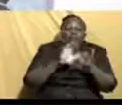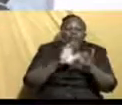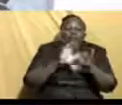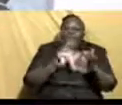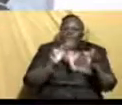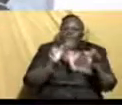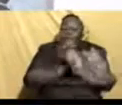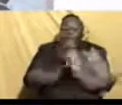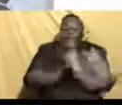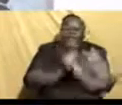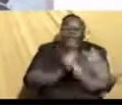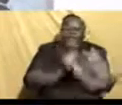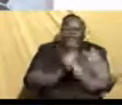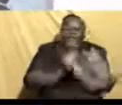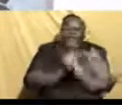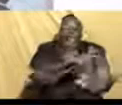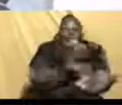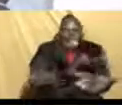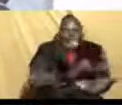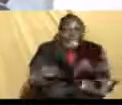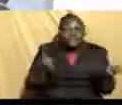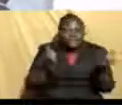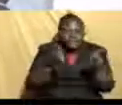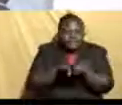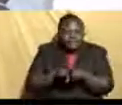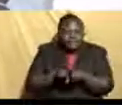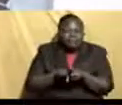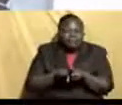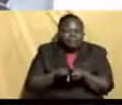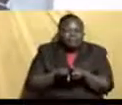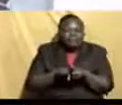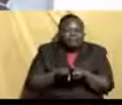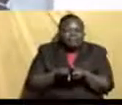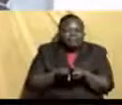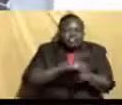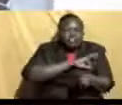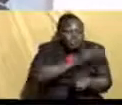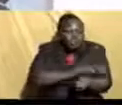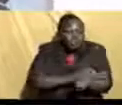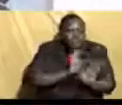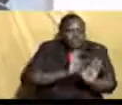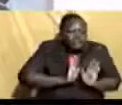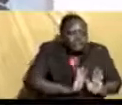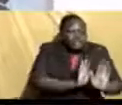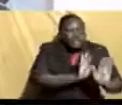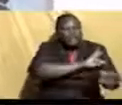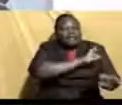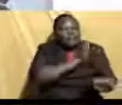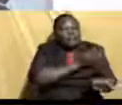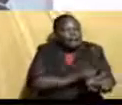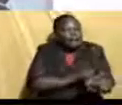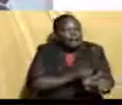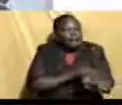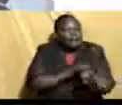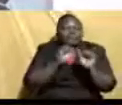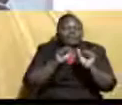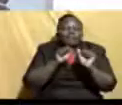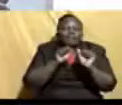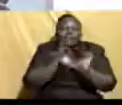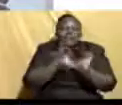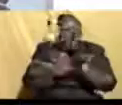reason that the sovereign can, in fact, for the reason that the sovereign is the sovereign. They can amend whatever they want to